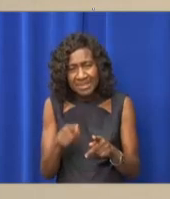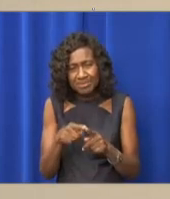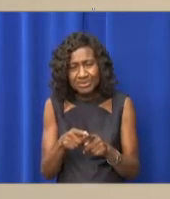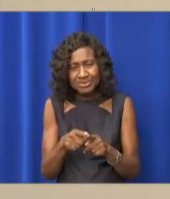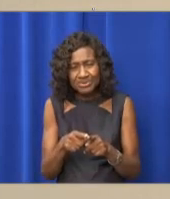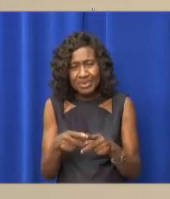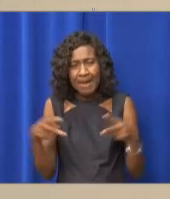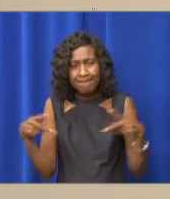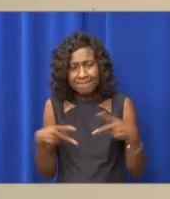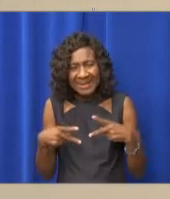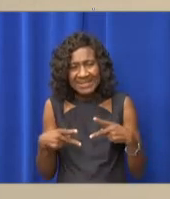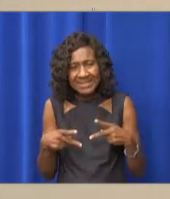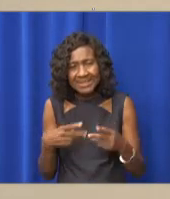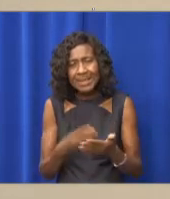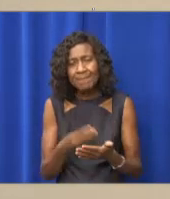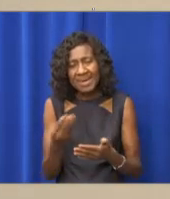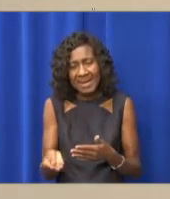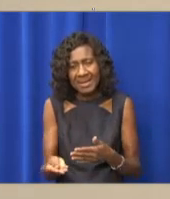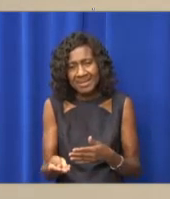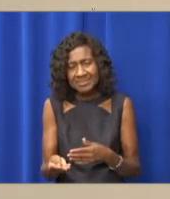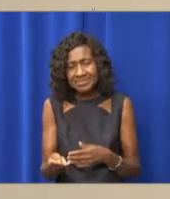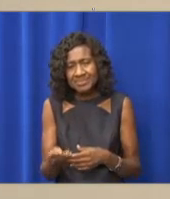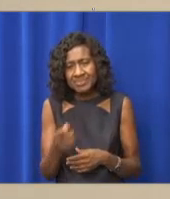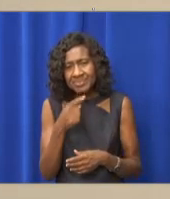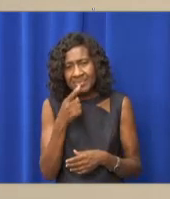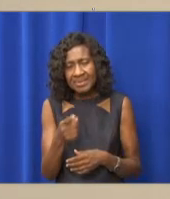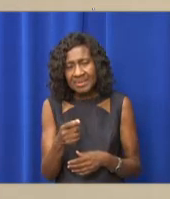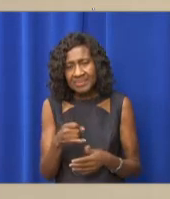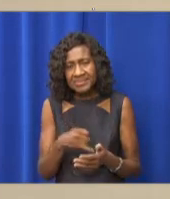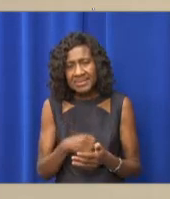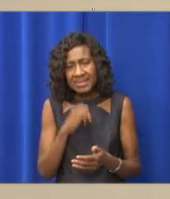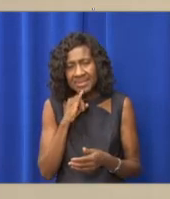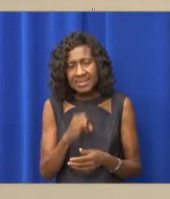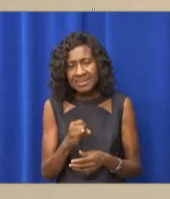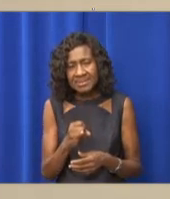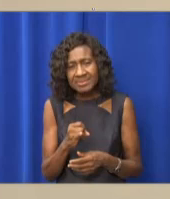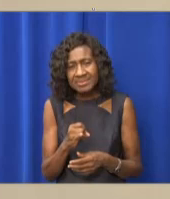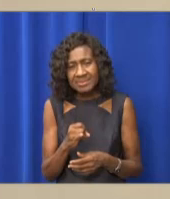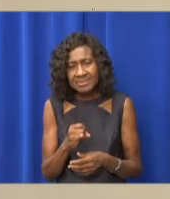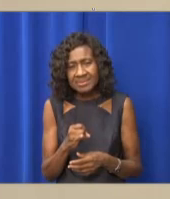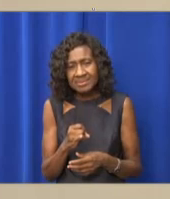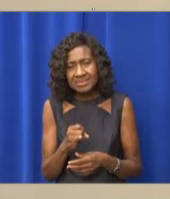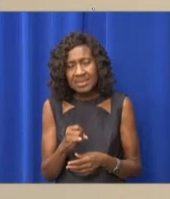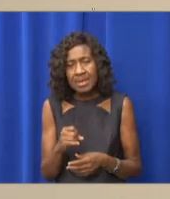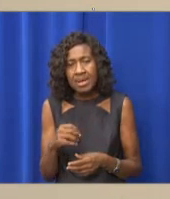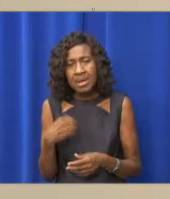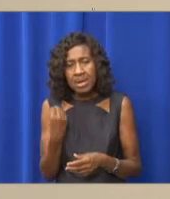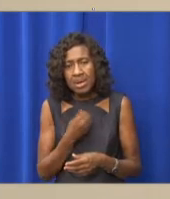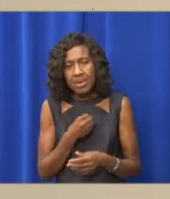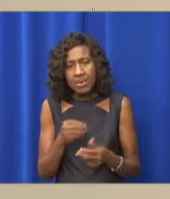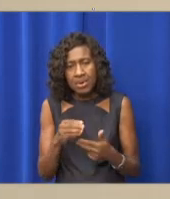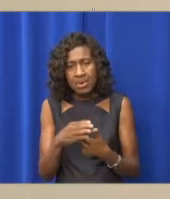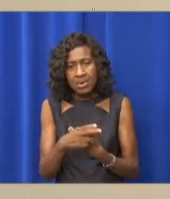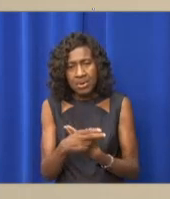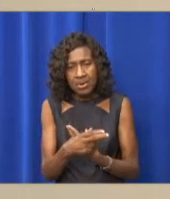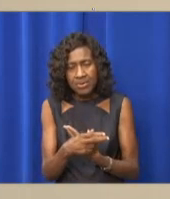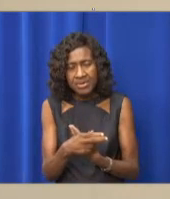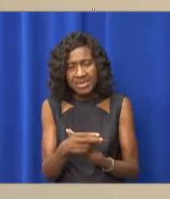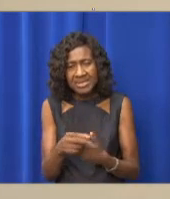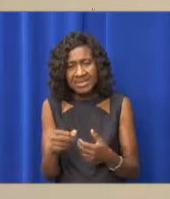tempting fate now, but it is our hurricane season. This part